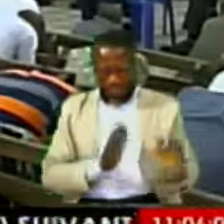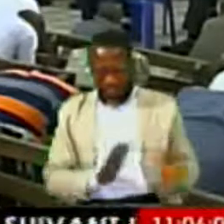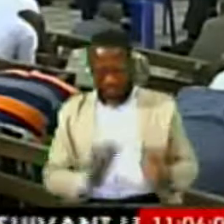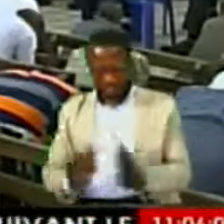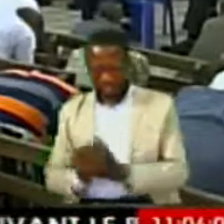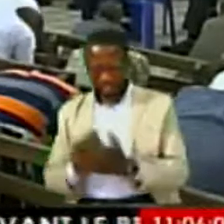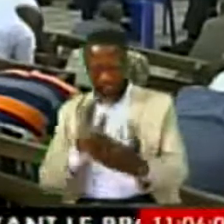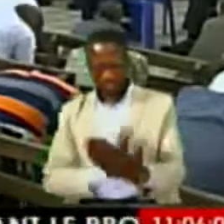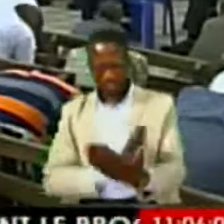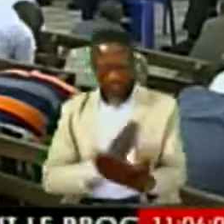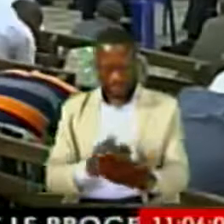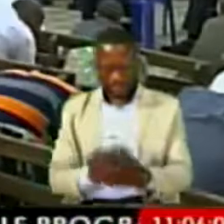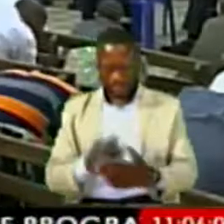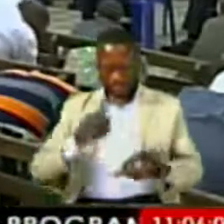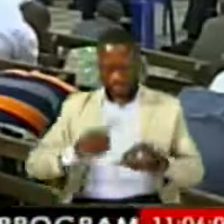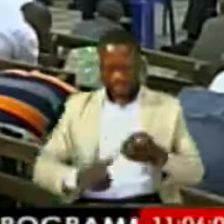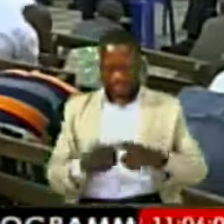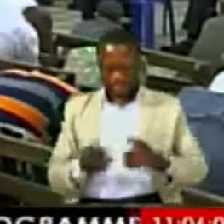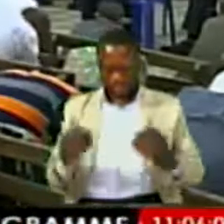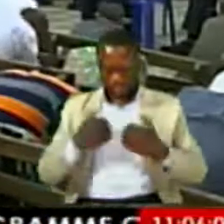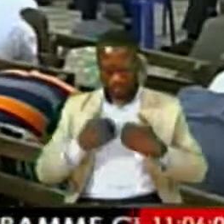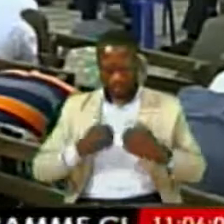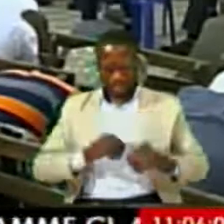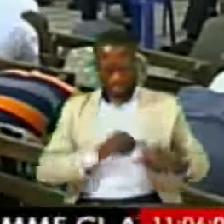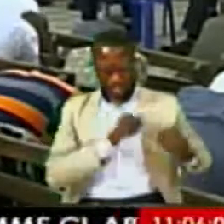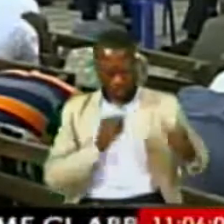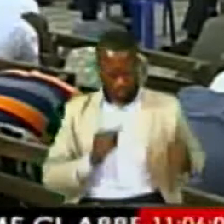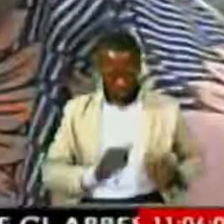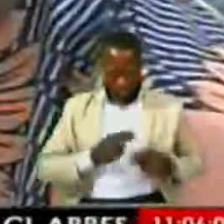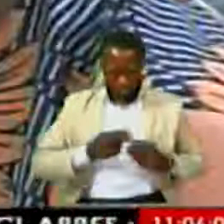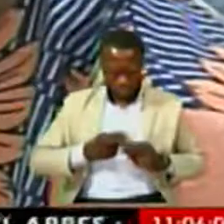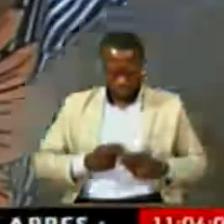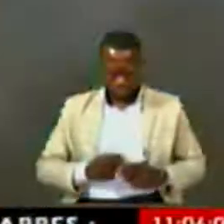Can prepare a couple of songs.